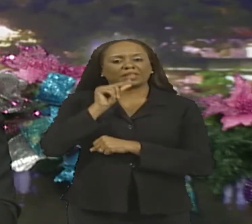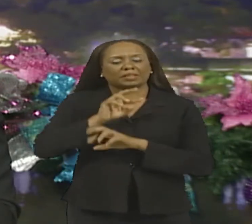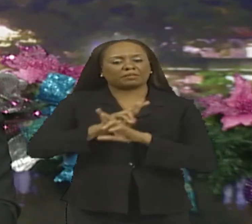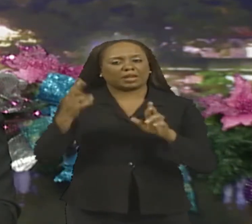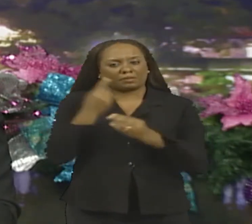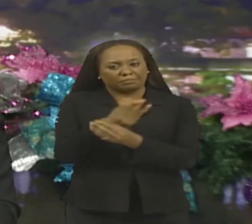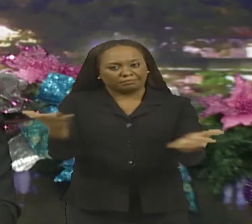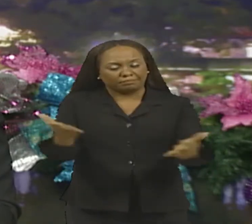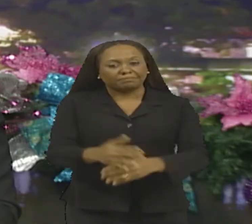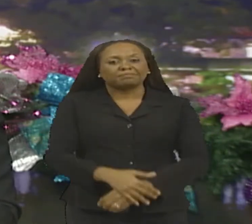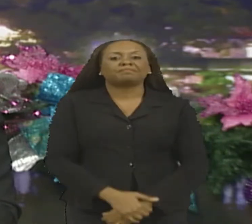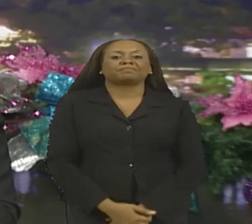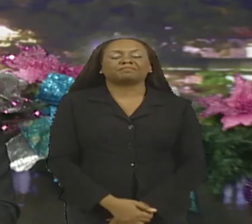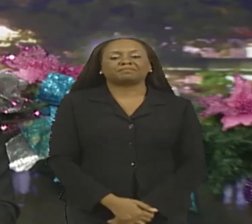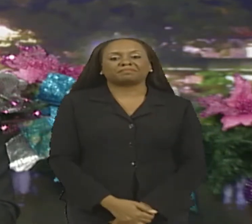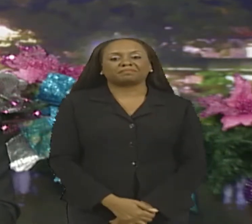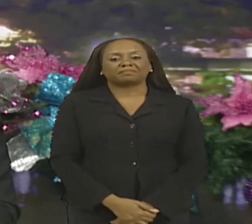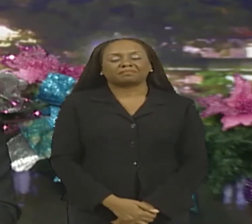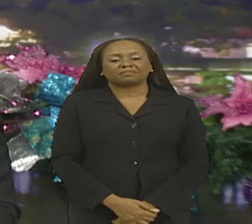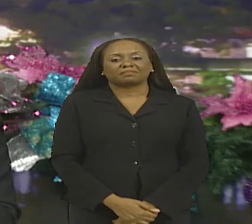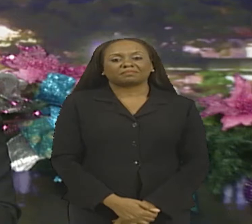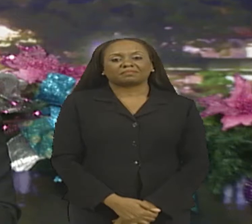Society, James Paul.